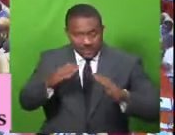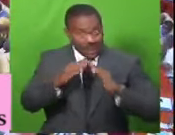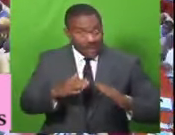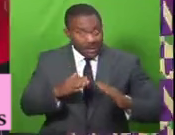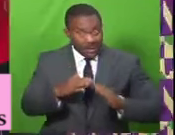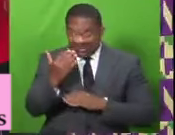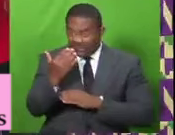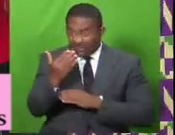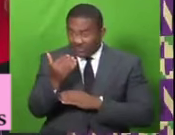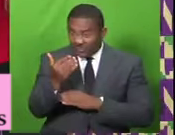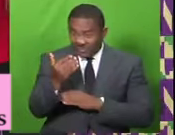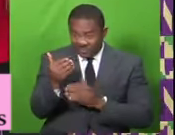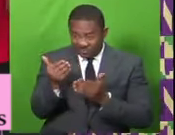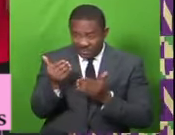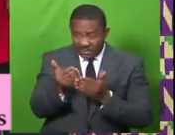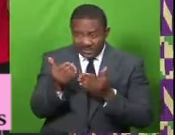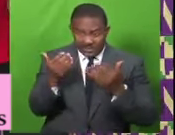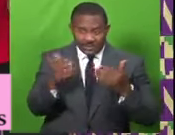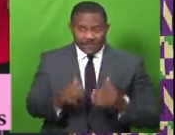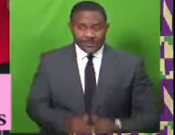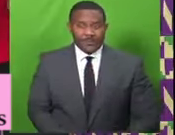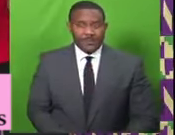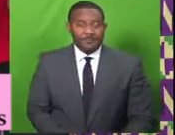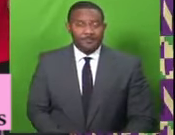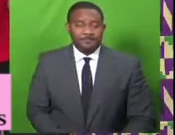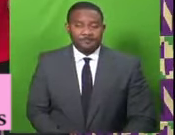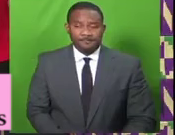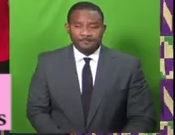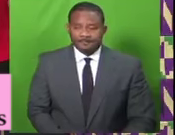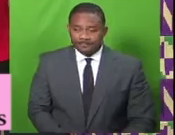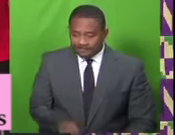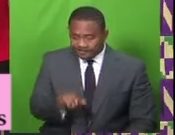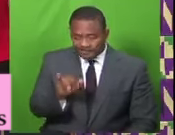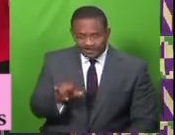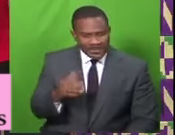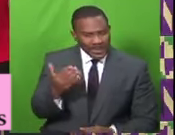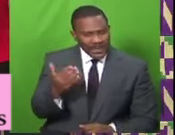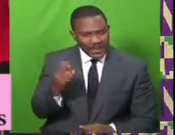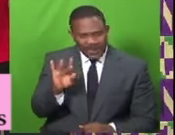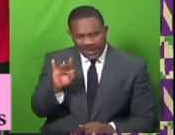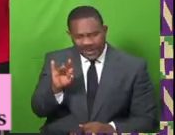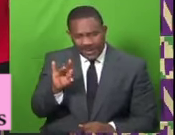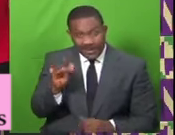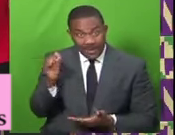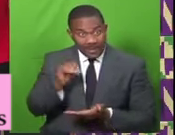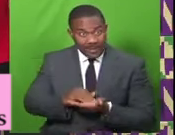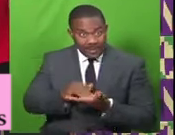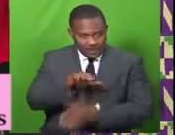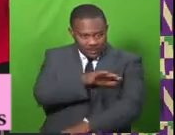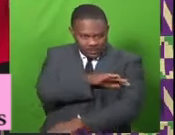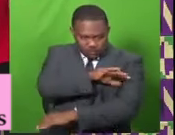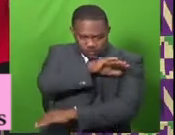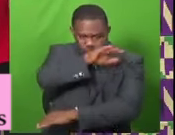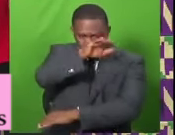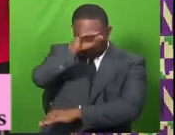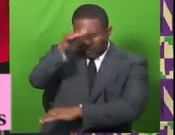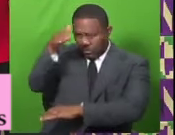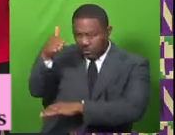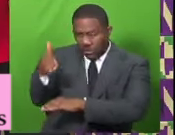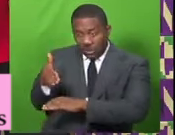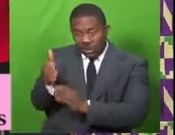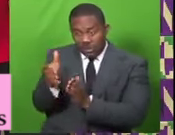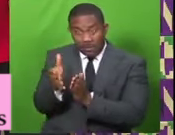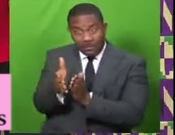completion. This intervention is adding some 80,000 metric tons to national grain